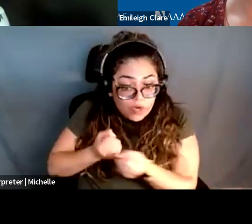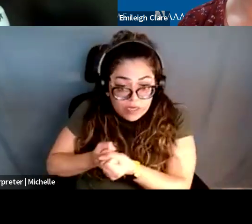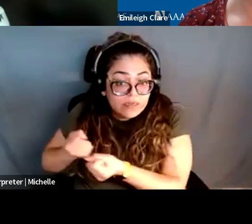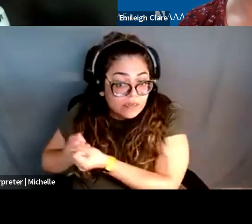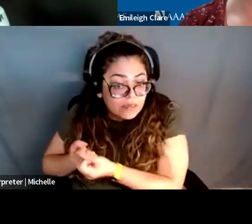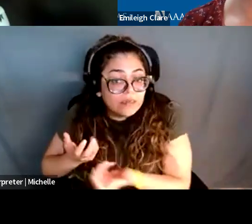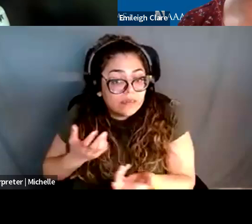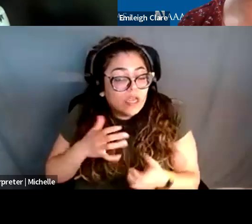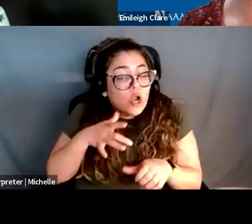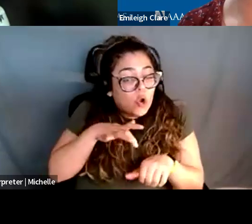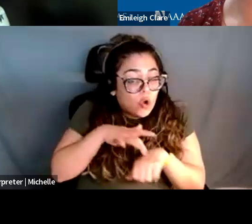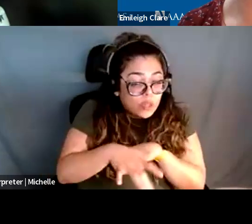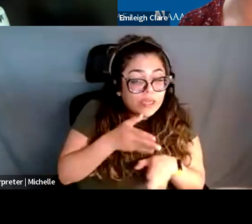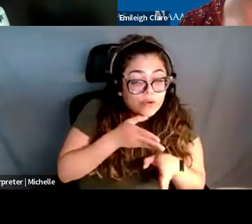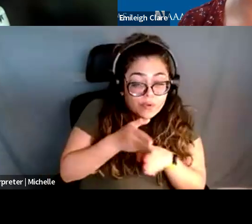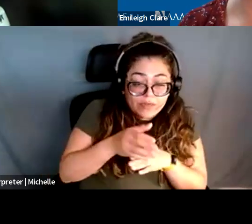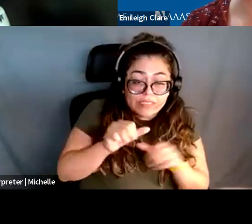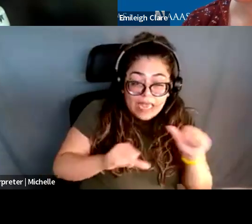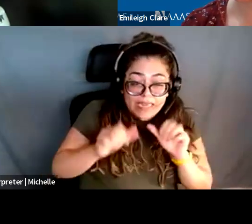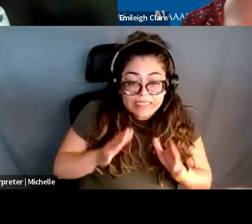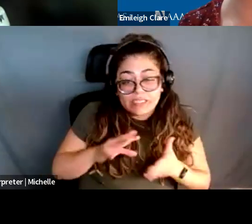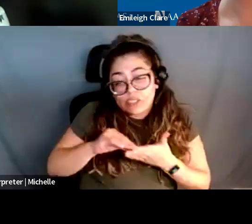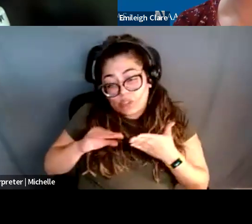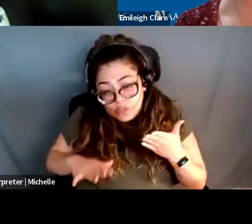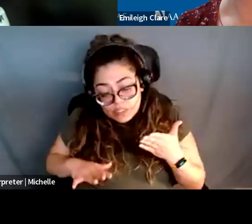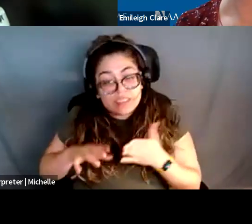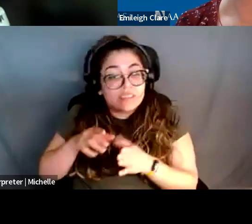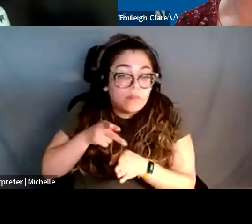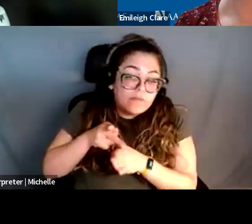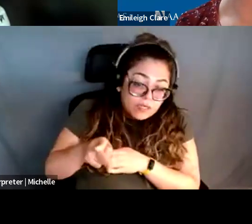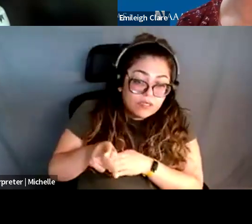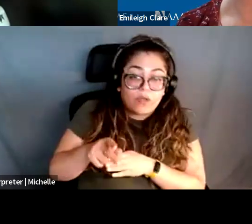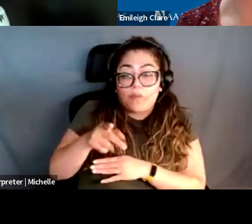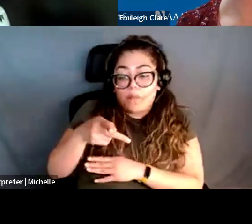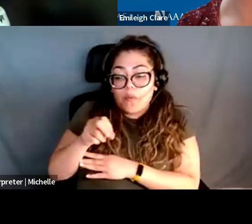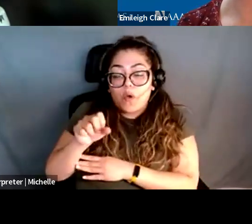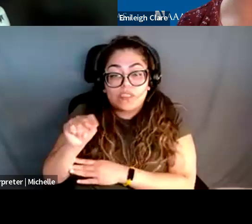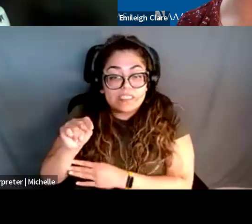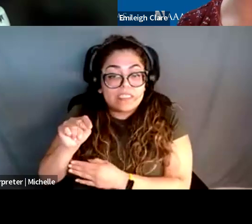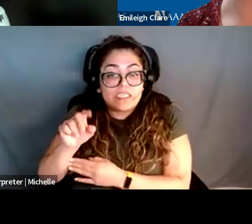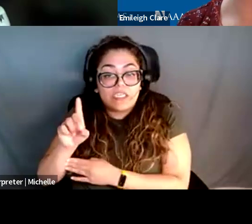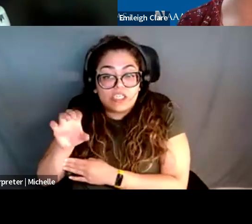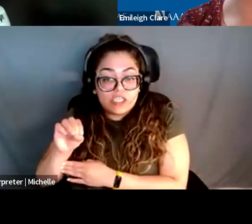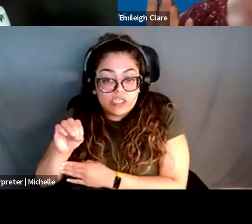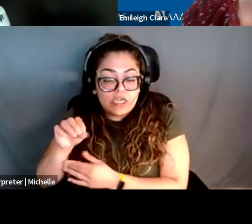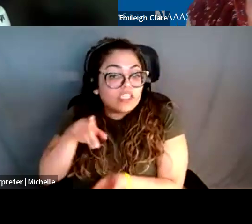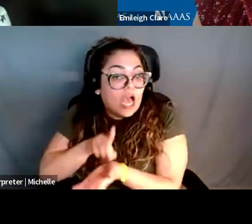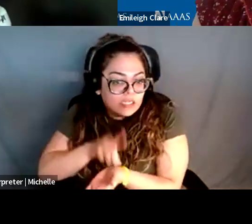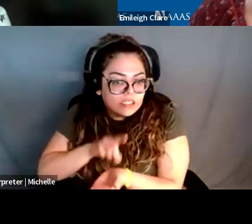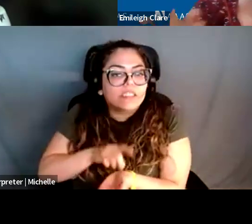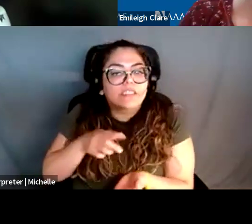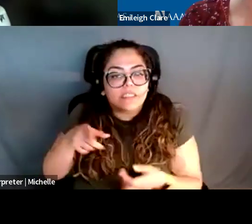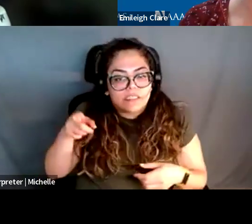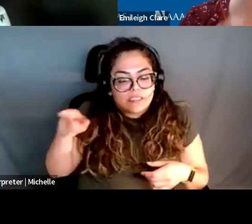career scientists and STEM professionals and students and postdocs. So, just even that is a